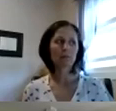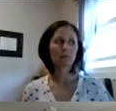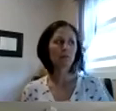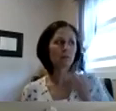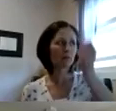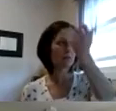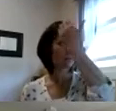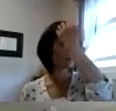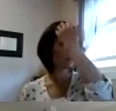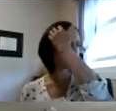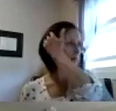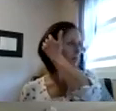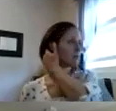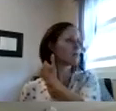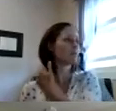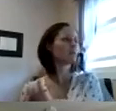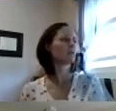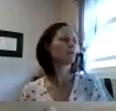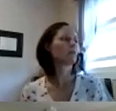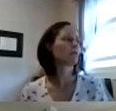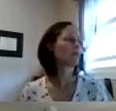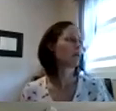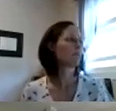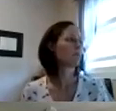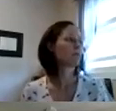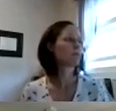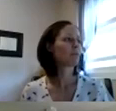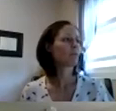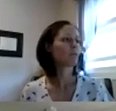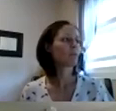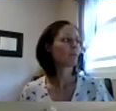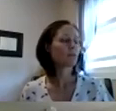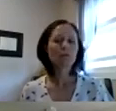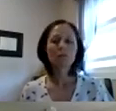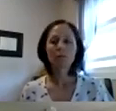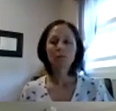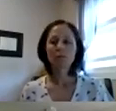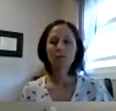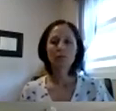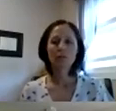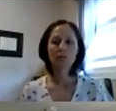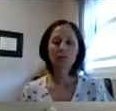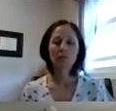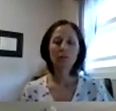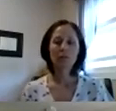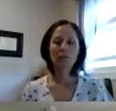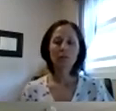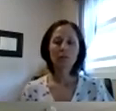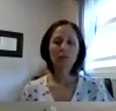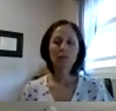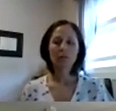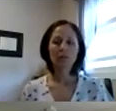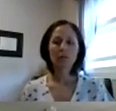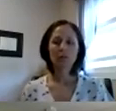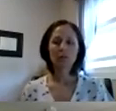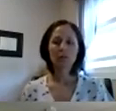nonprofit organizations in our statewide arts community operational. We want to distribute the CARES funds as quickly as we can. And you're gonna